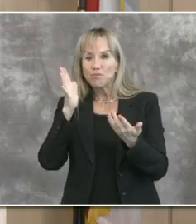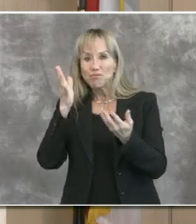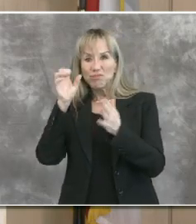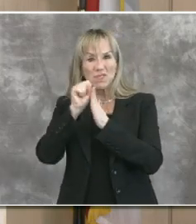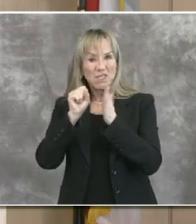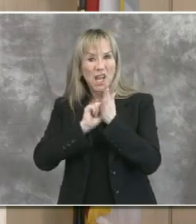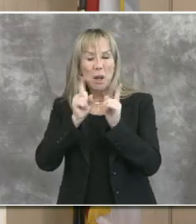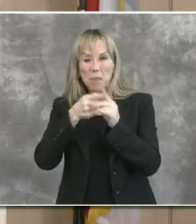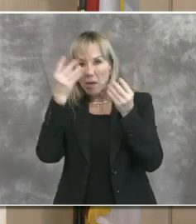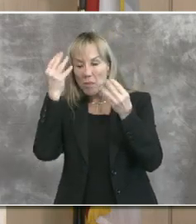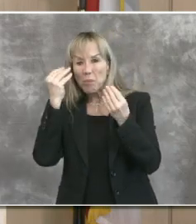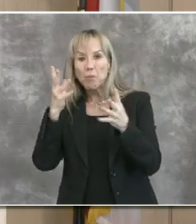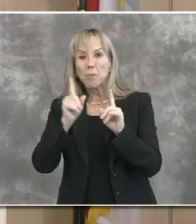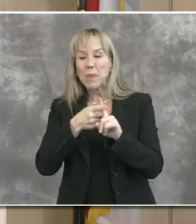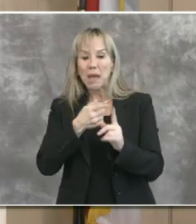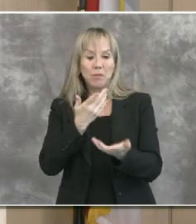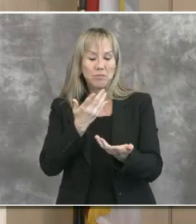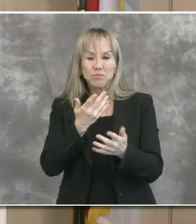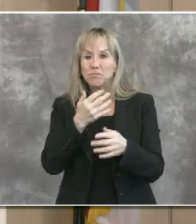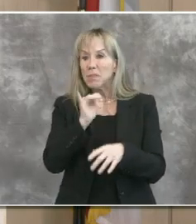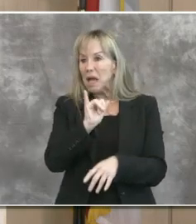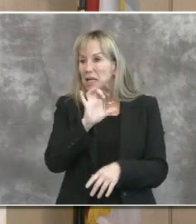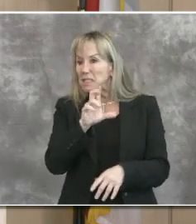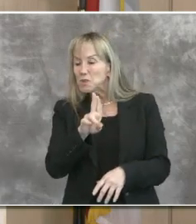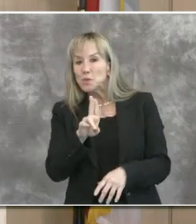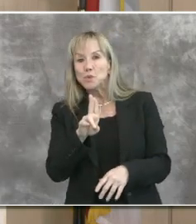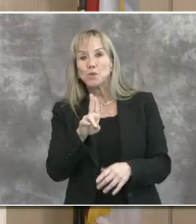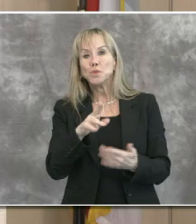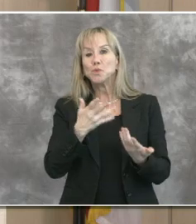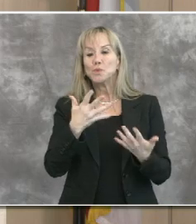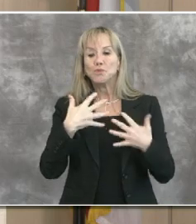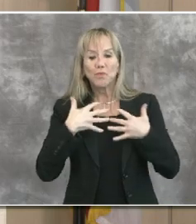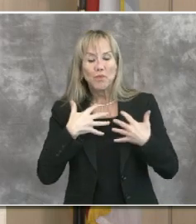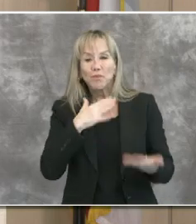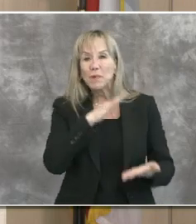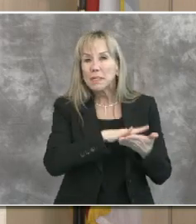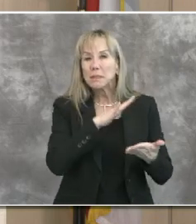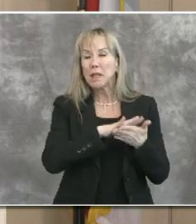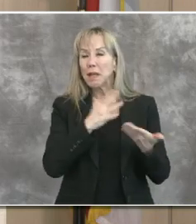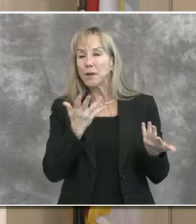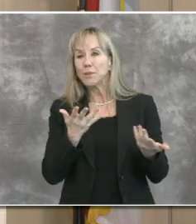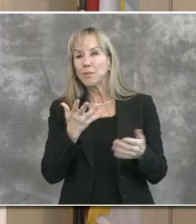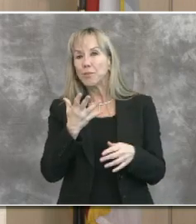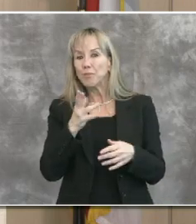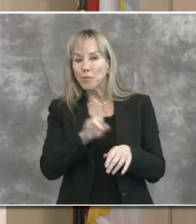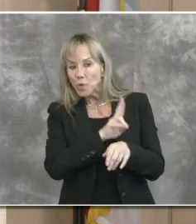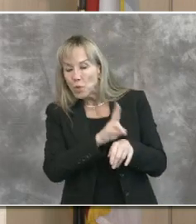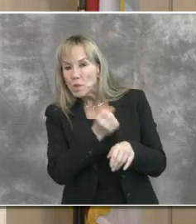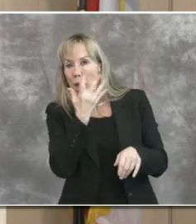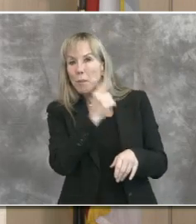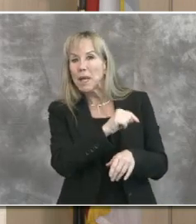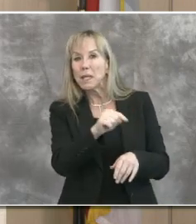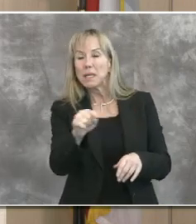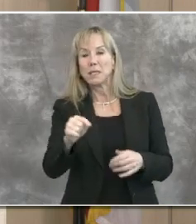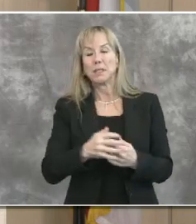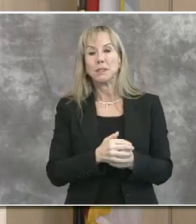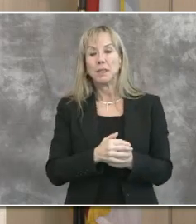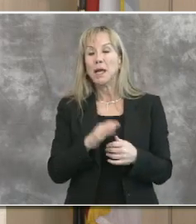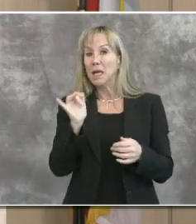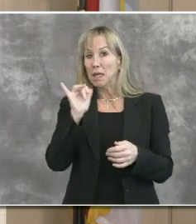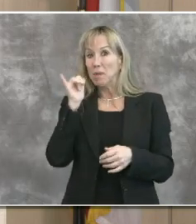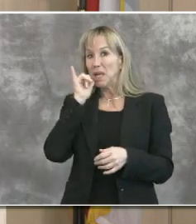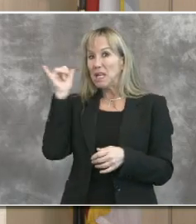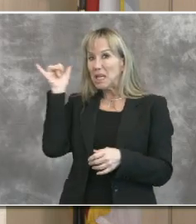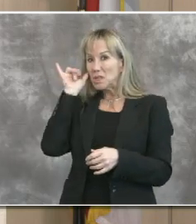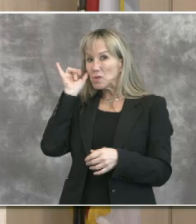hospitalization, ICU admissions, ventilator use, and as of yesterday,